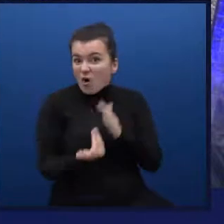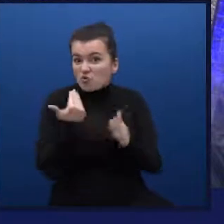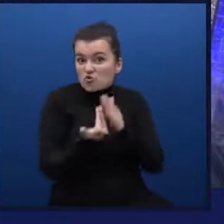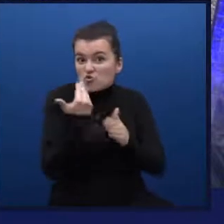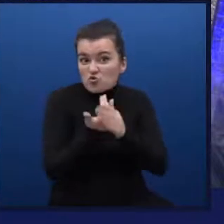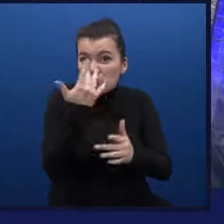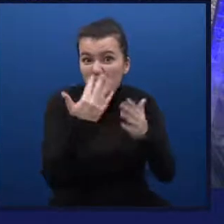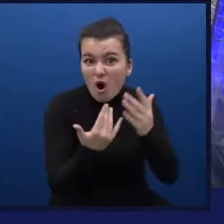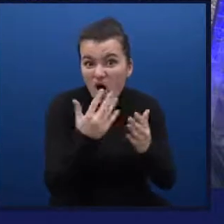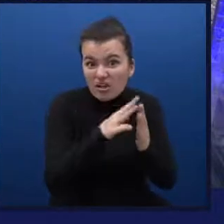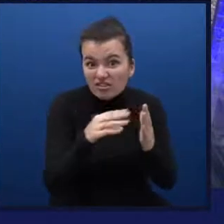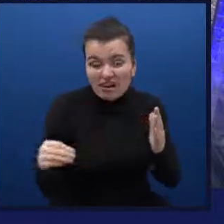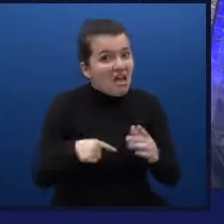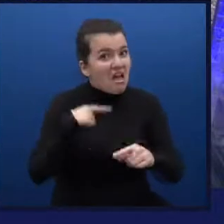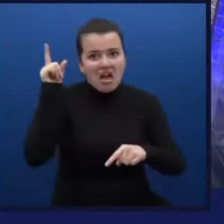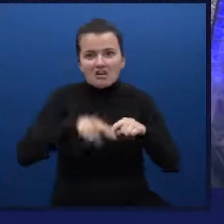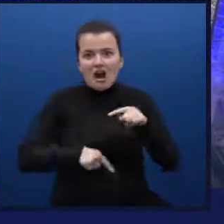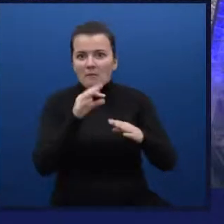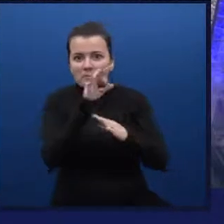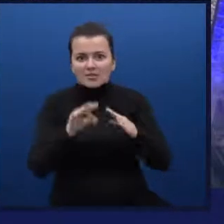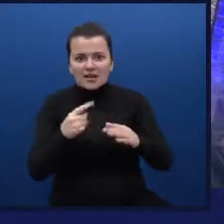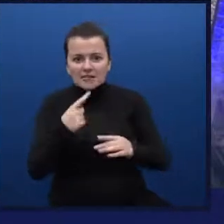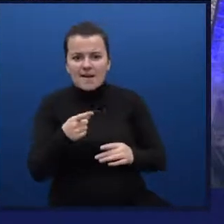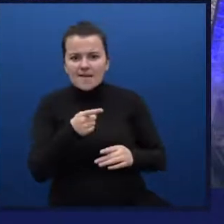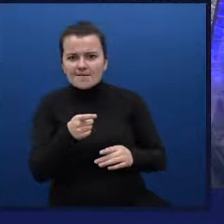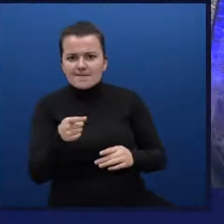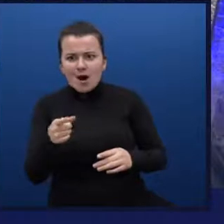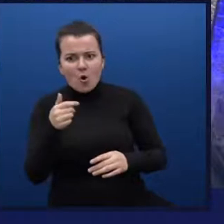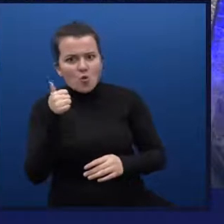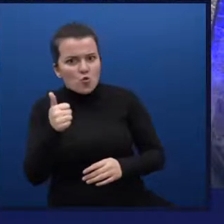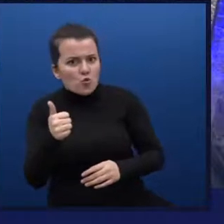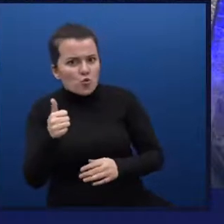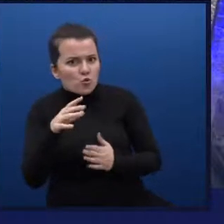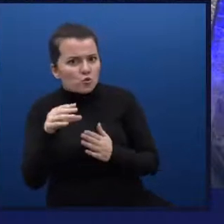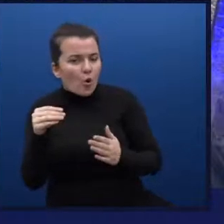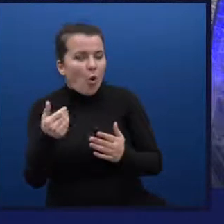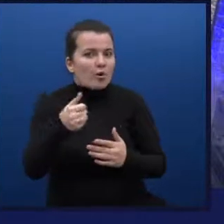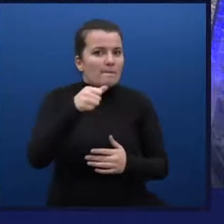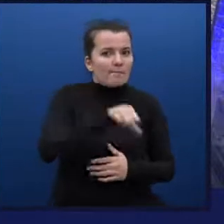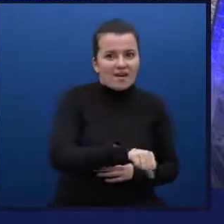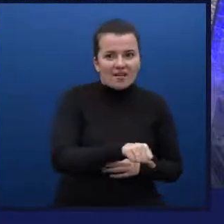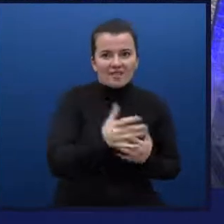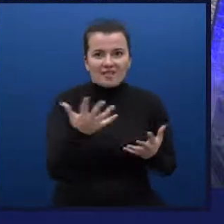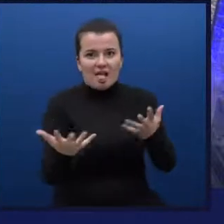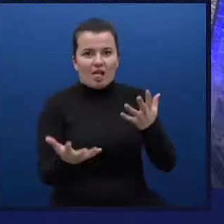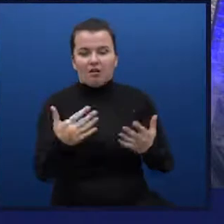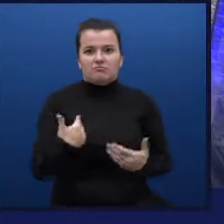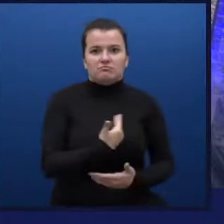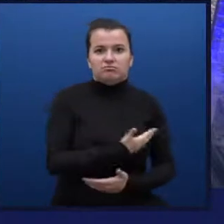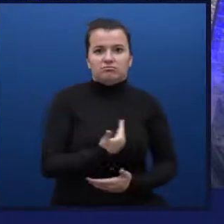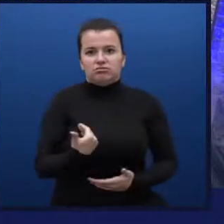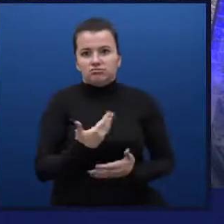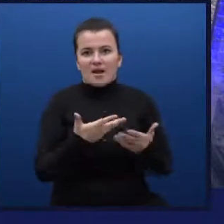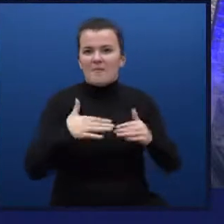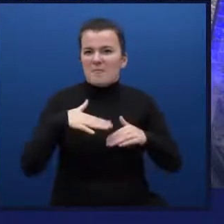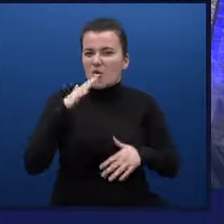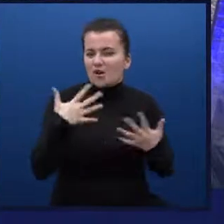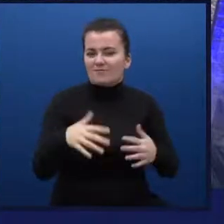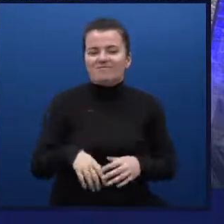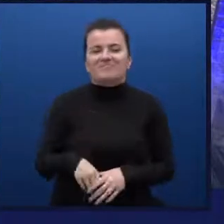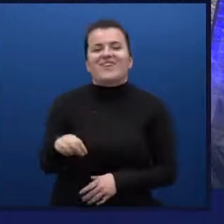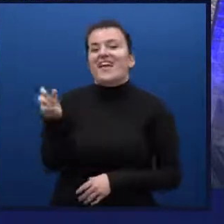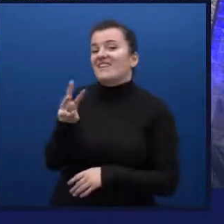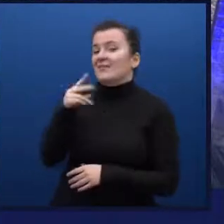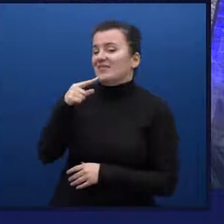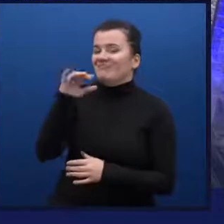things, which is telling. Yeah. Yeah. I think the whole approach